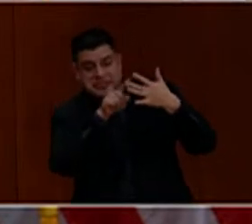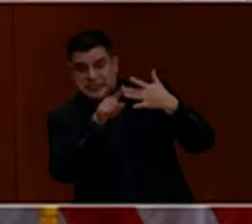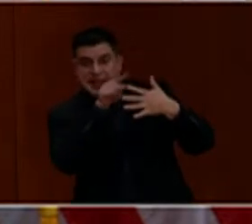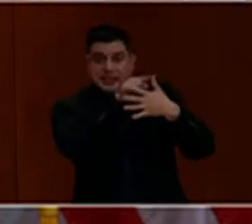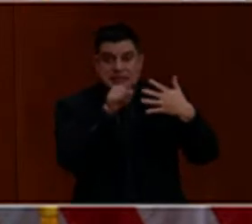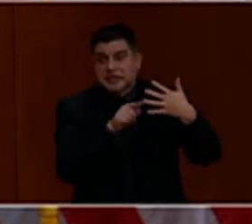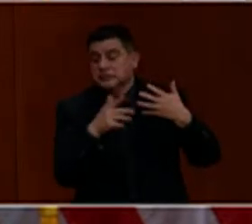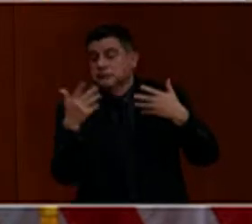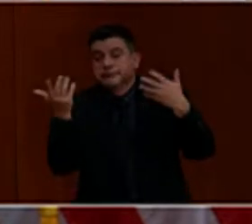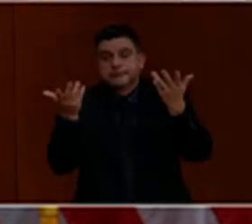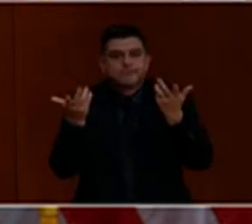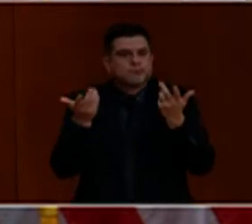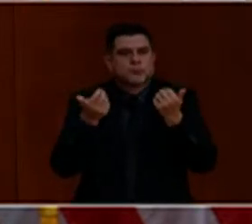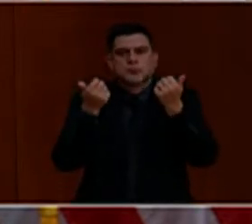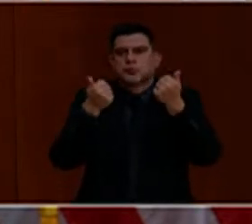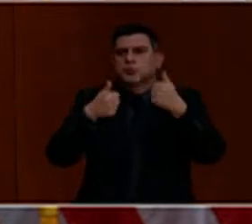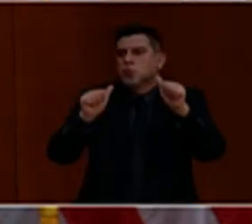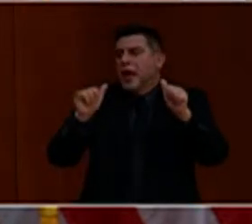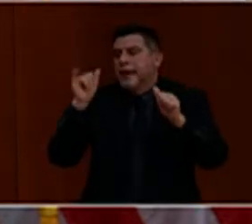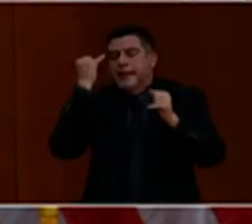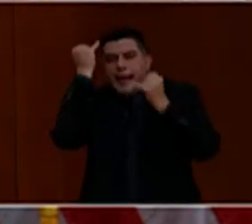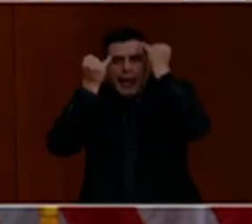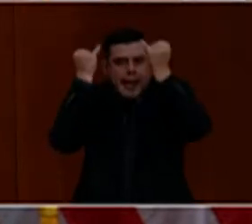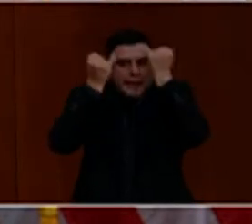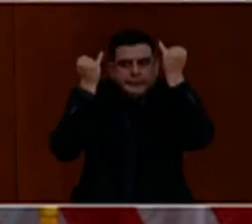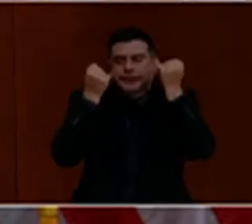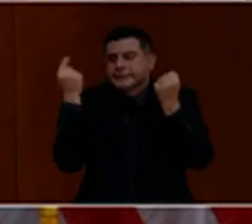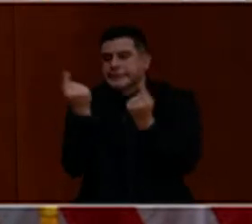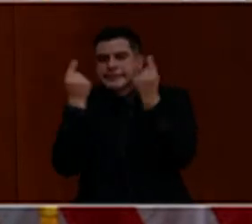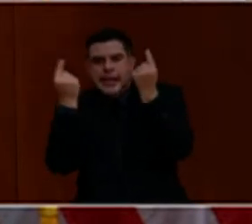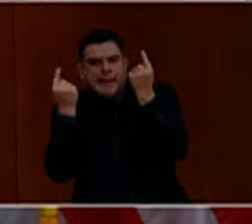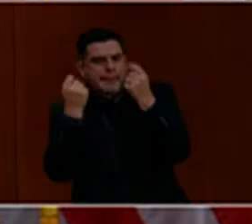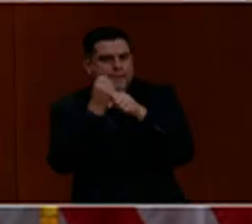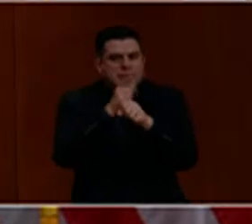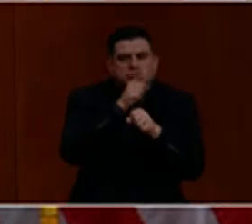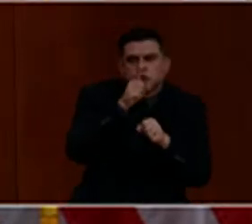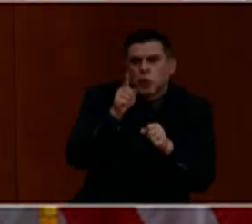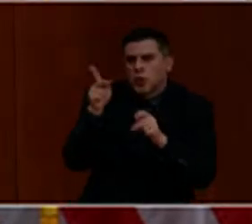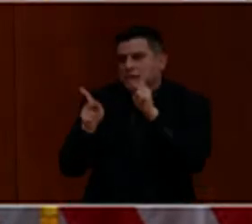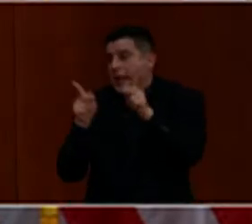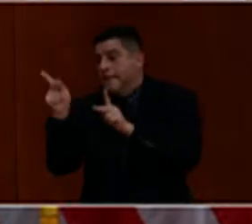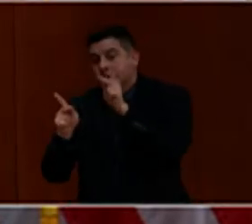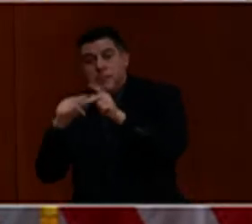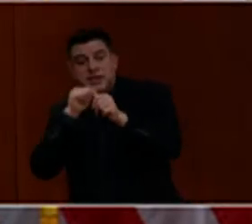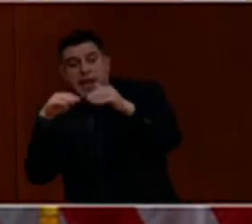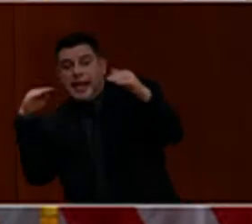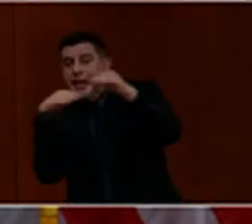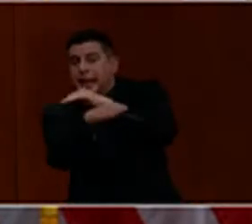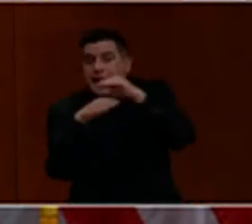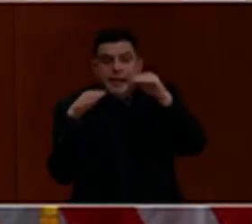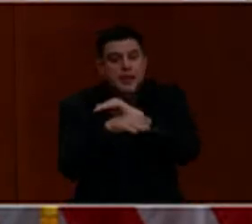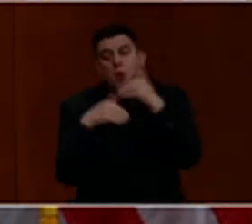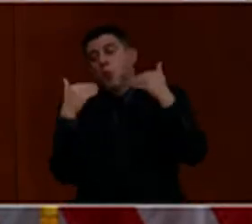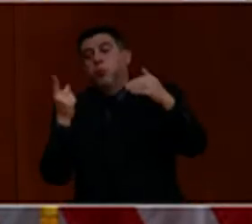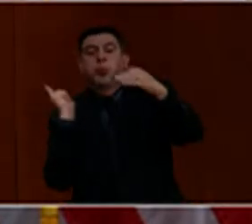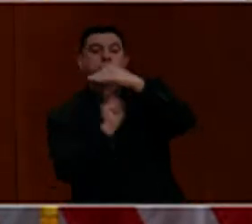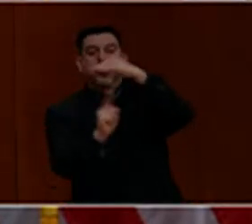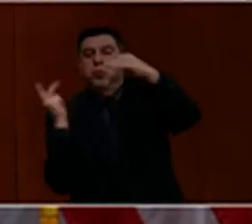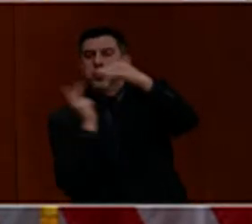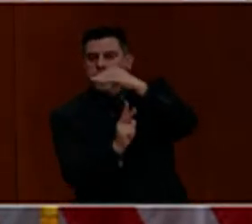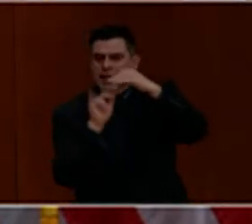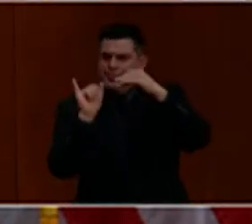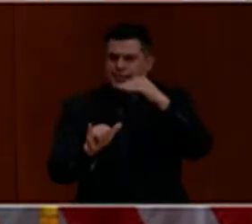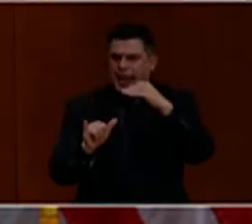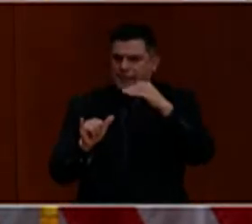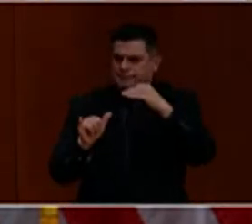that, people aren't going into the facilities who shouldn't be there, all this. That really is, in some ways, more effective than